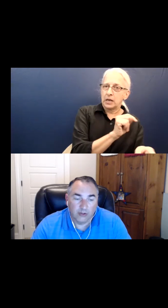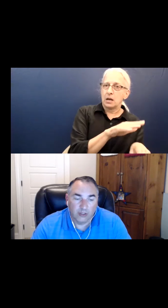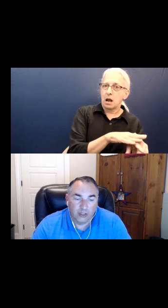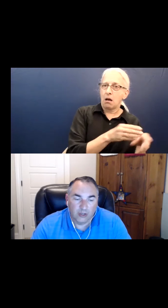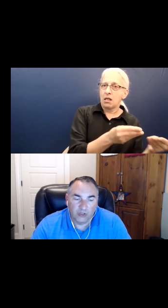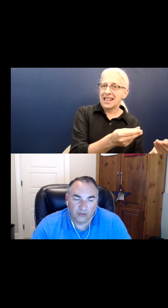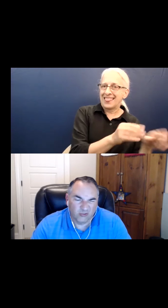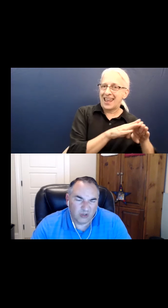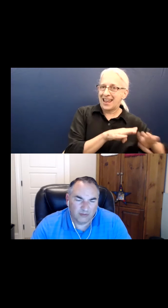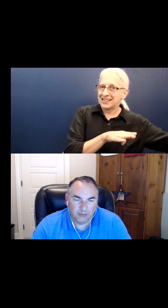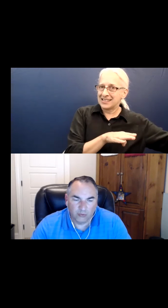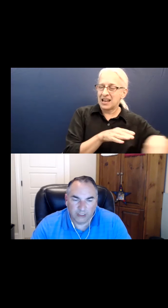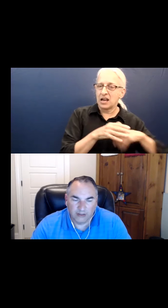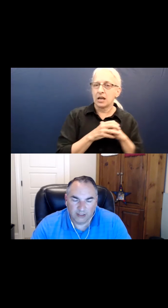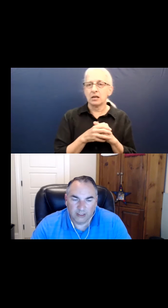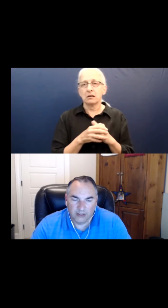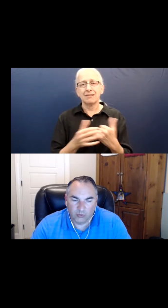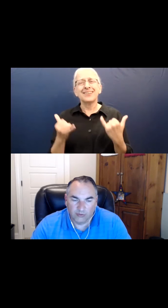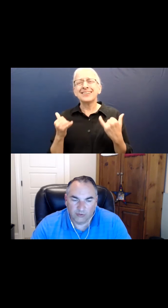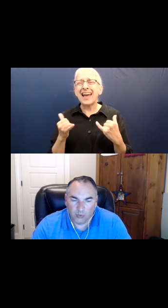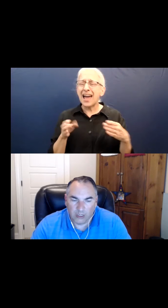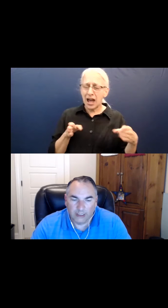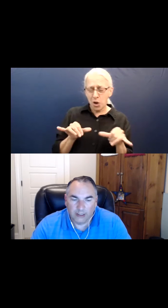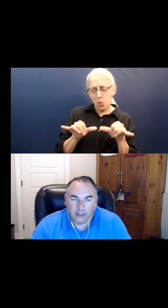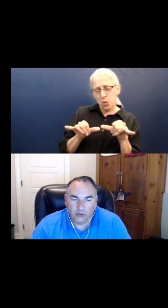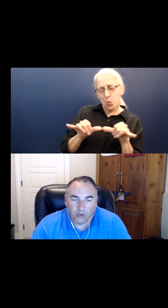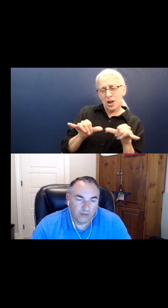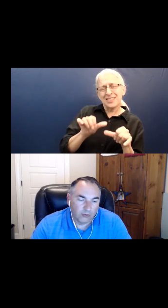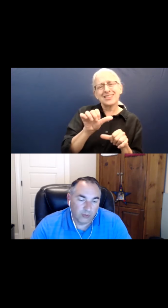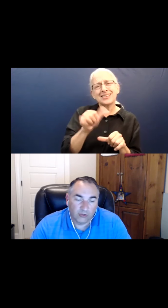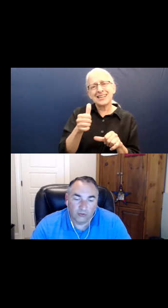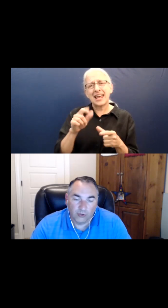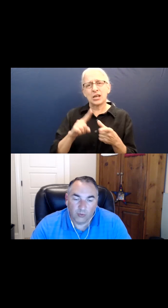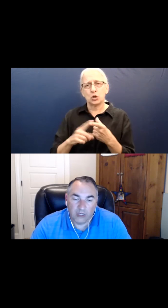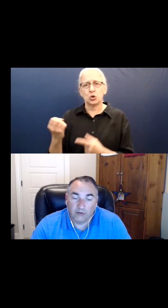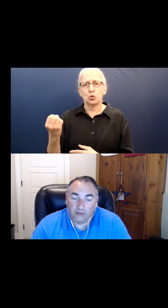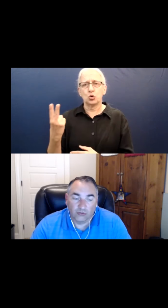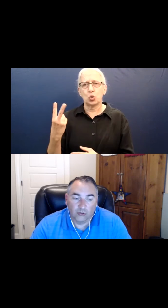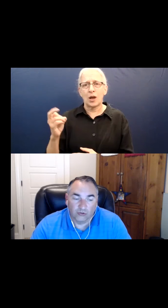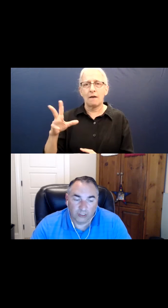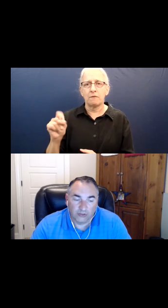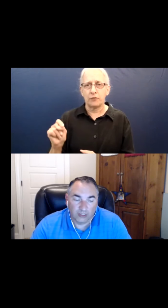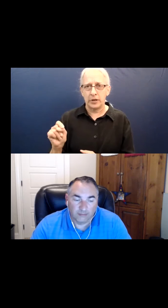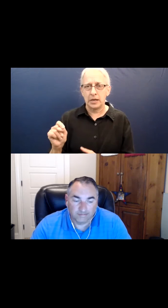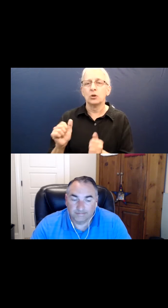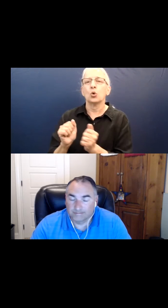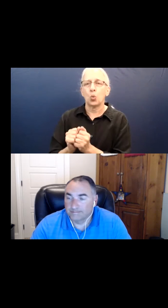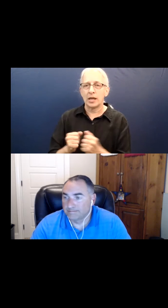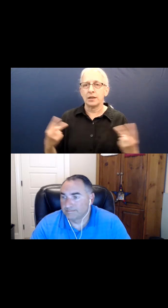width, which is roughly between 10 to 12 foot wide gravel with 2-foot wide gravel shoulders on each